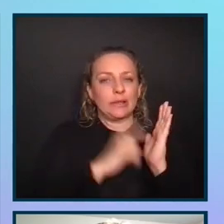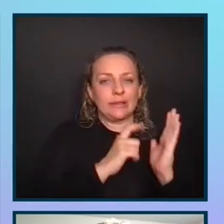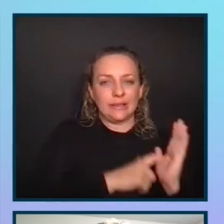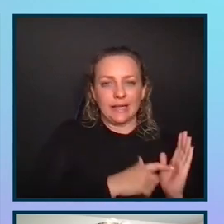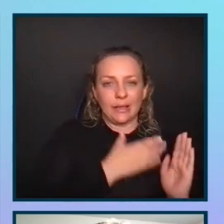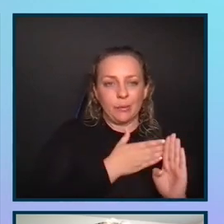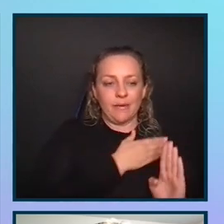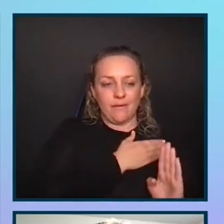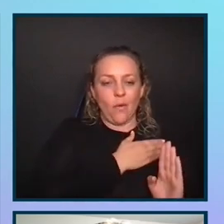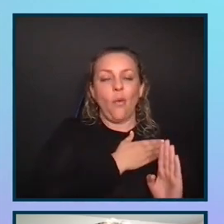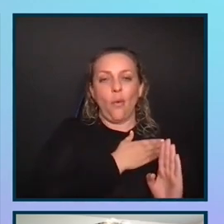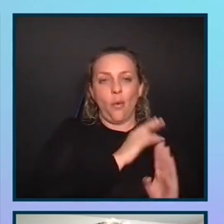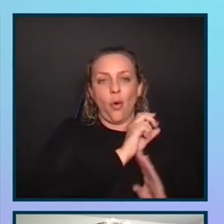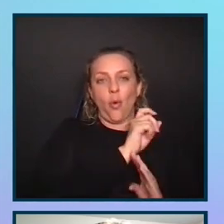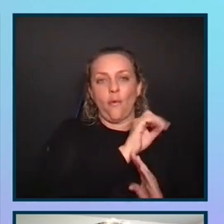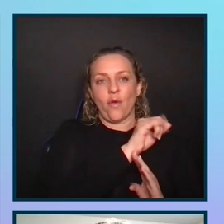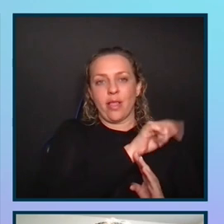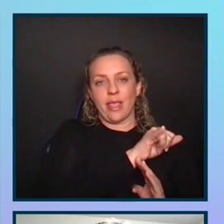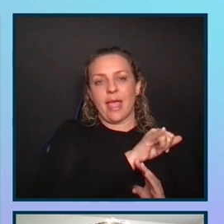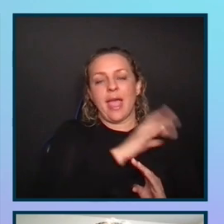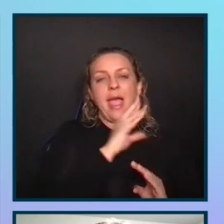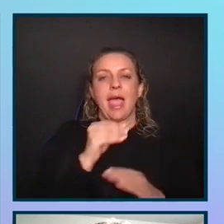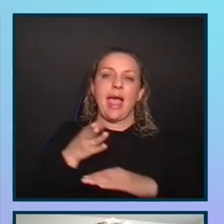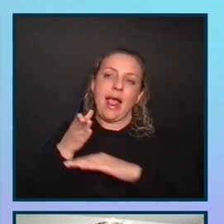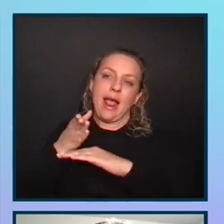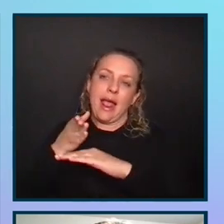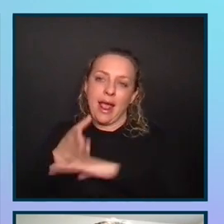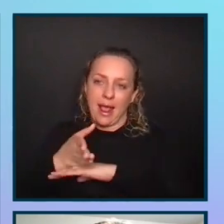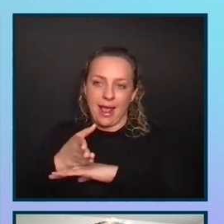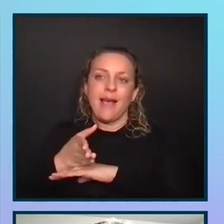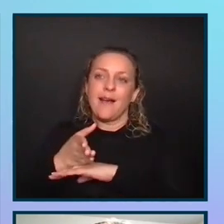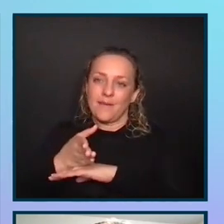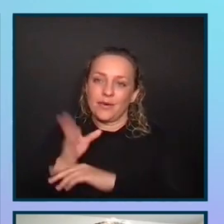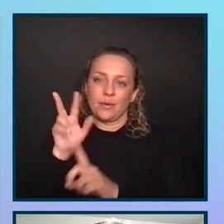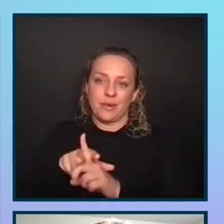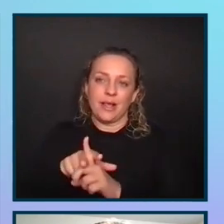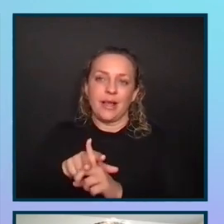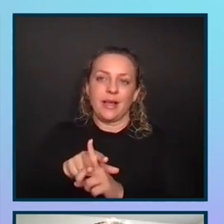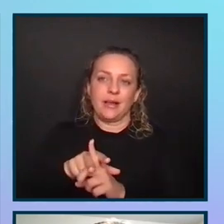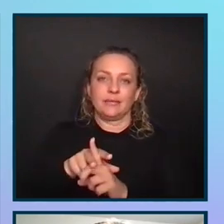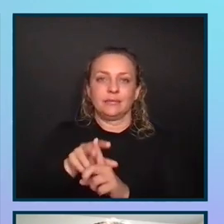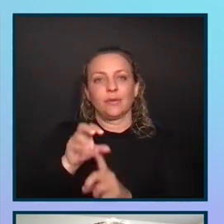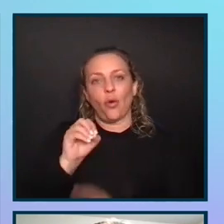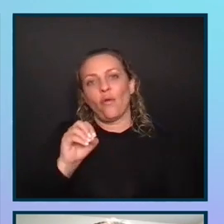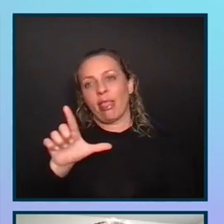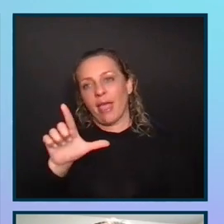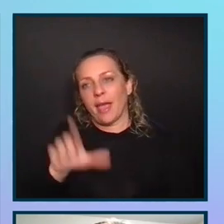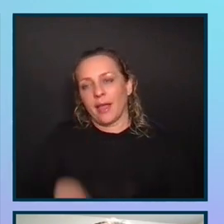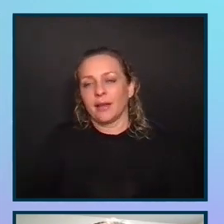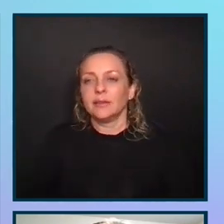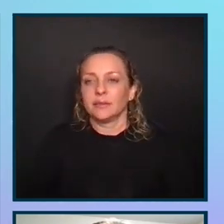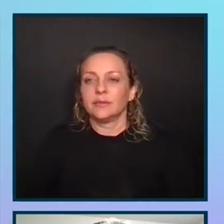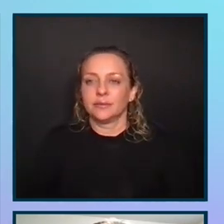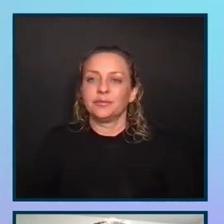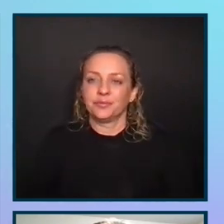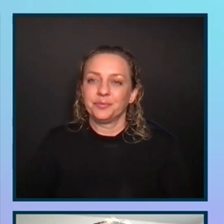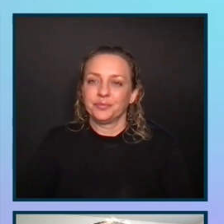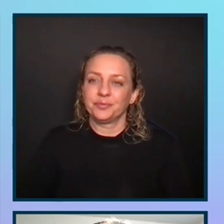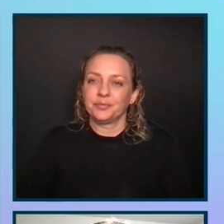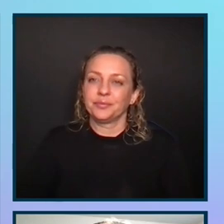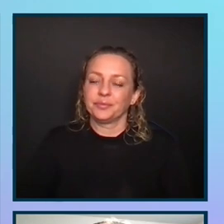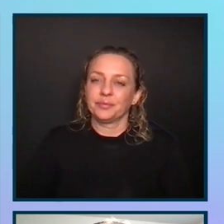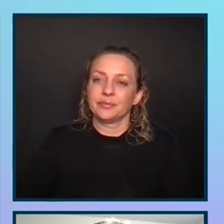accessibility overlay was enabled. And then here is what happened when an accessibility overlay is enabled. You know, does that